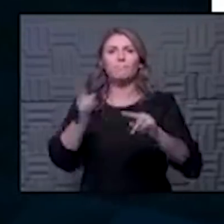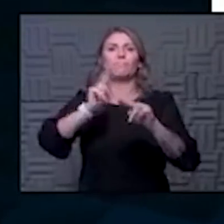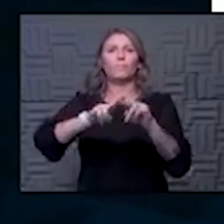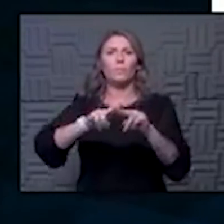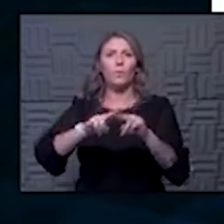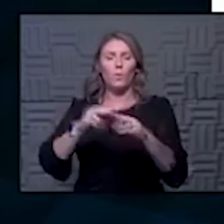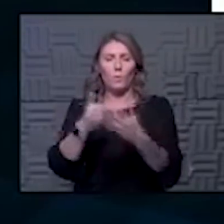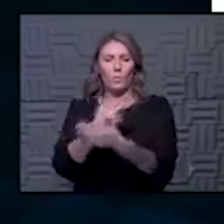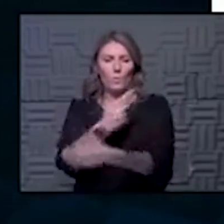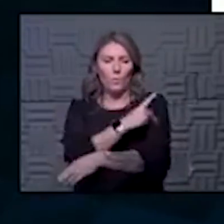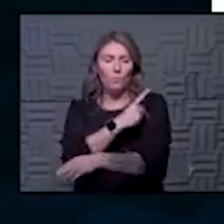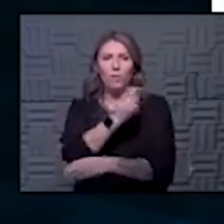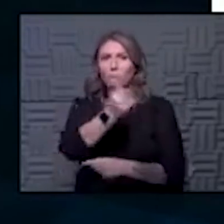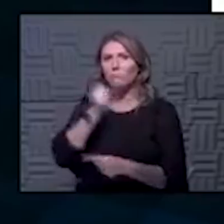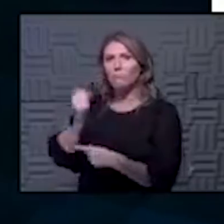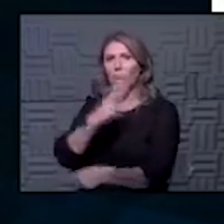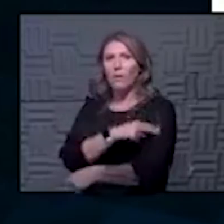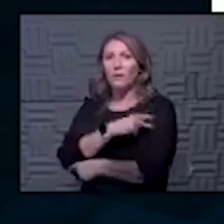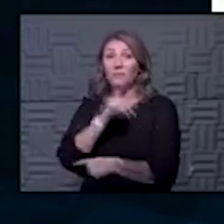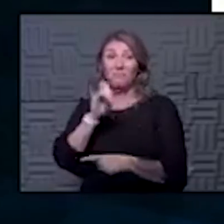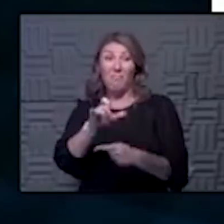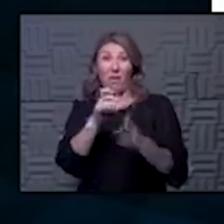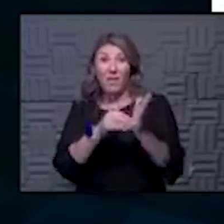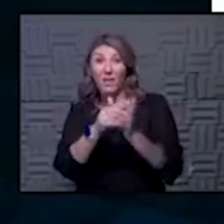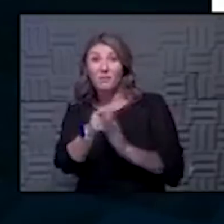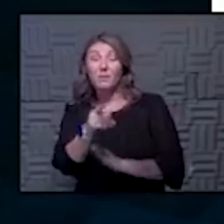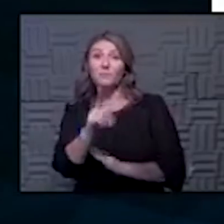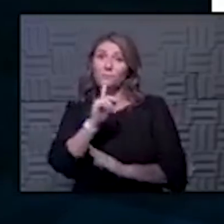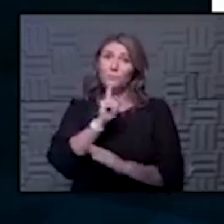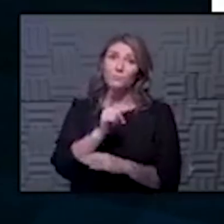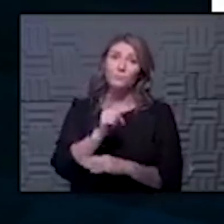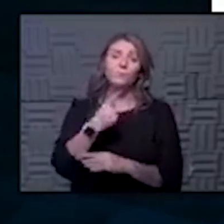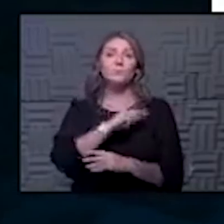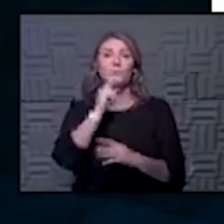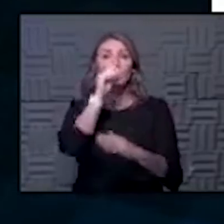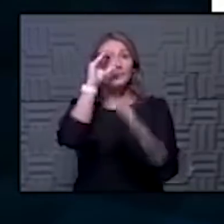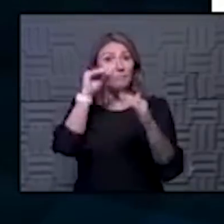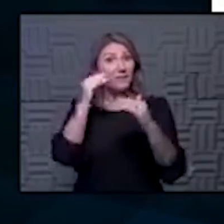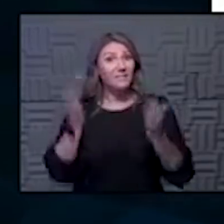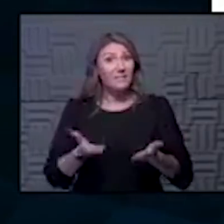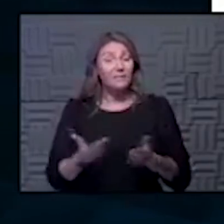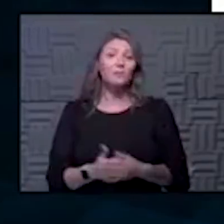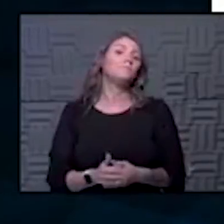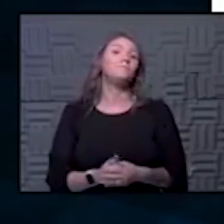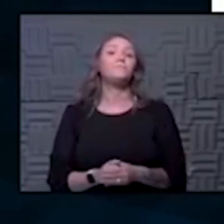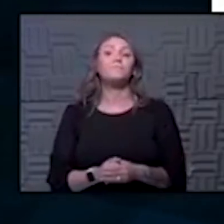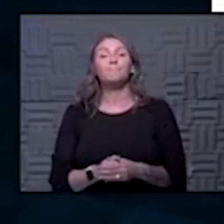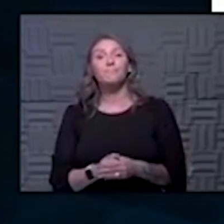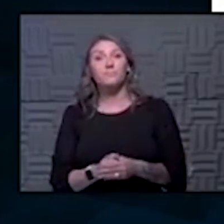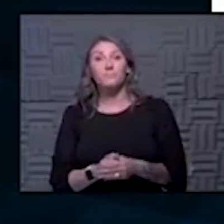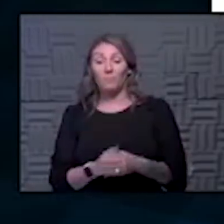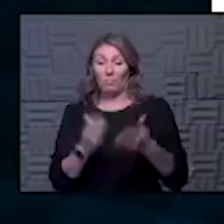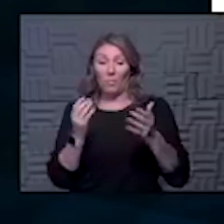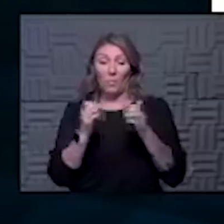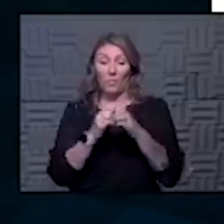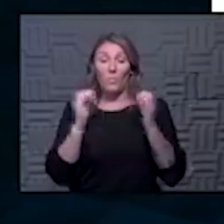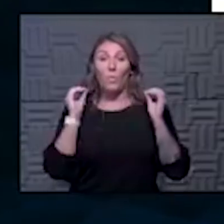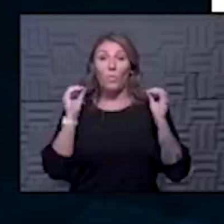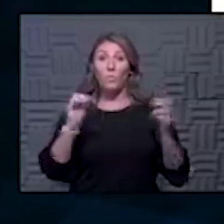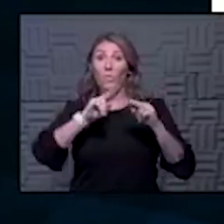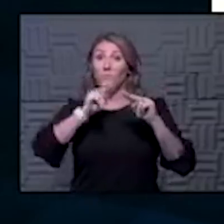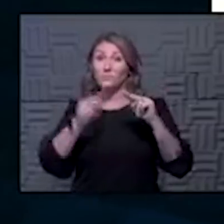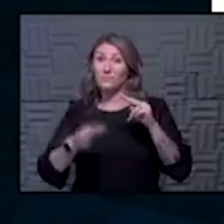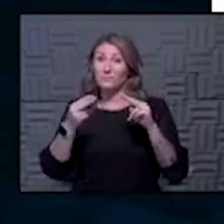hospital, that pattern, no doubt, is true. We expect it here with no decrease in the number of